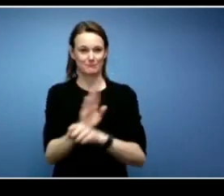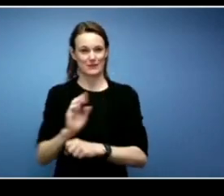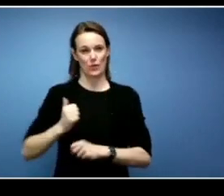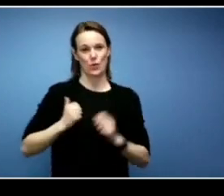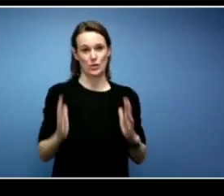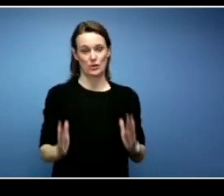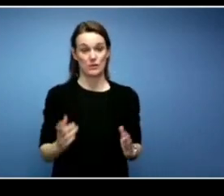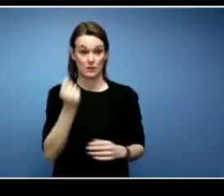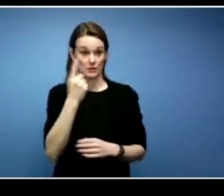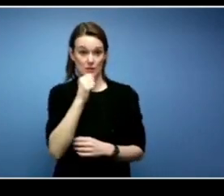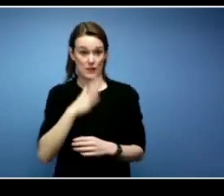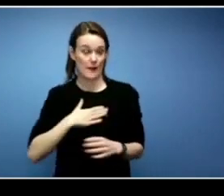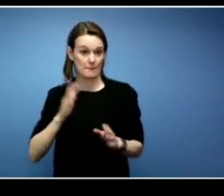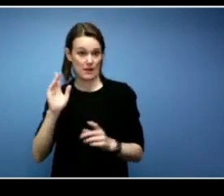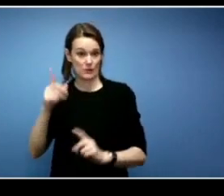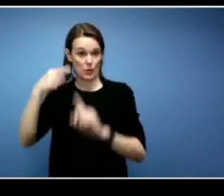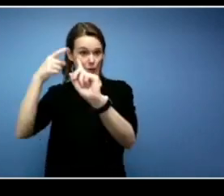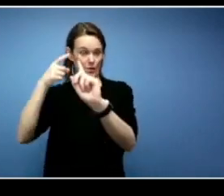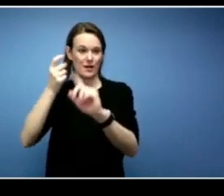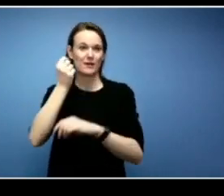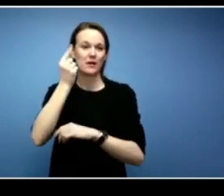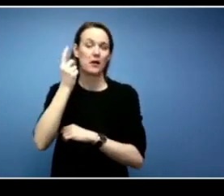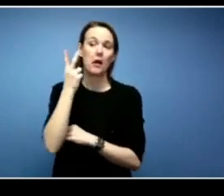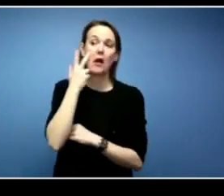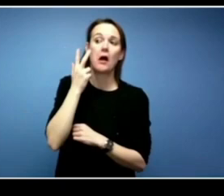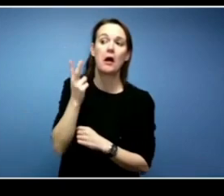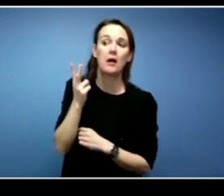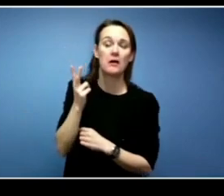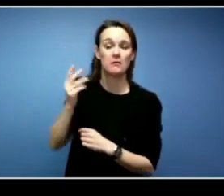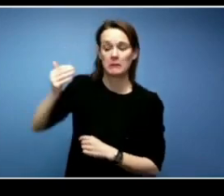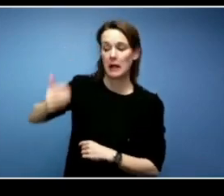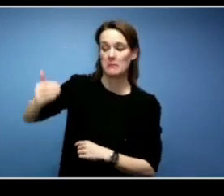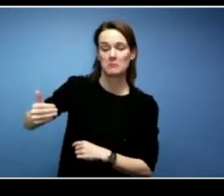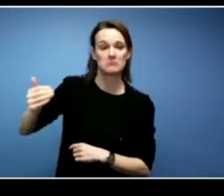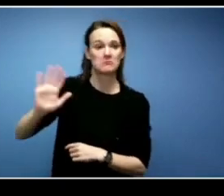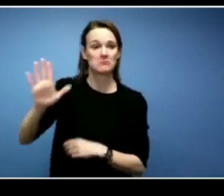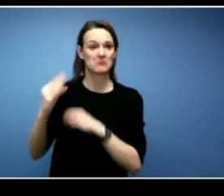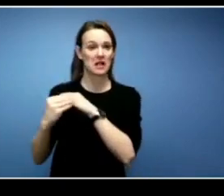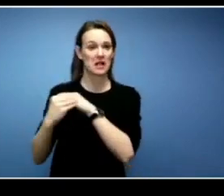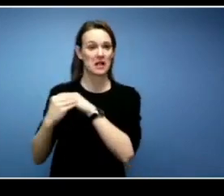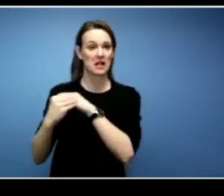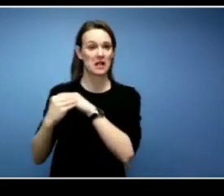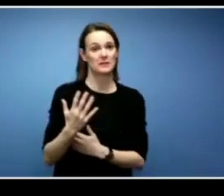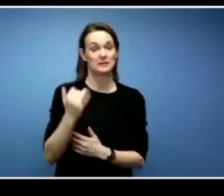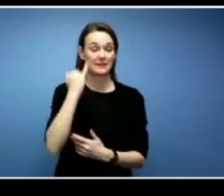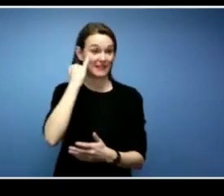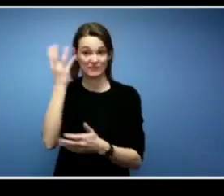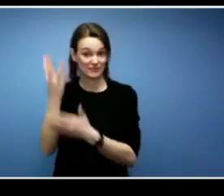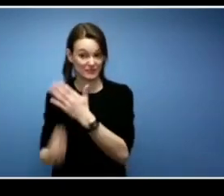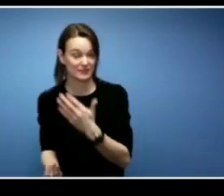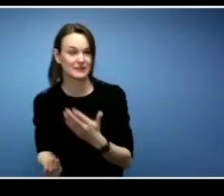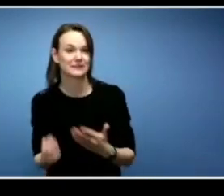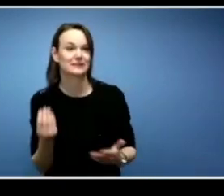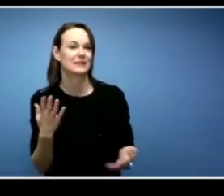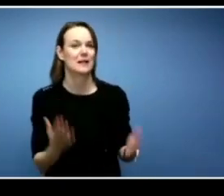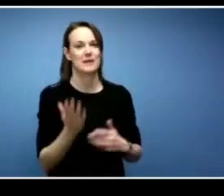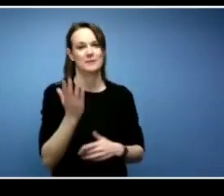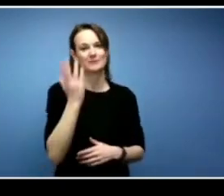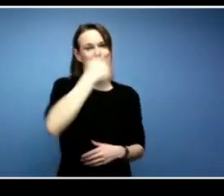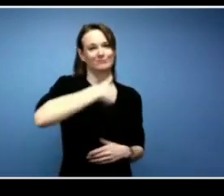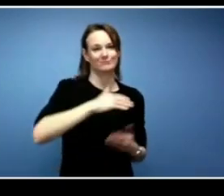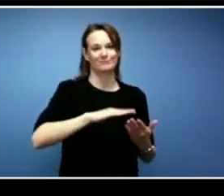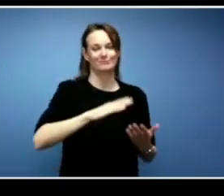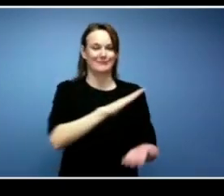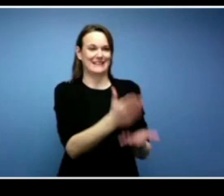But without those little programs and little windows of their influence throughout my childhood, I might not be here